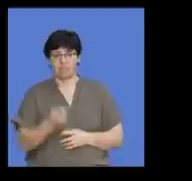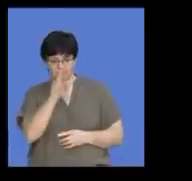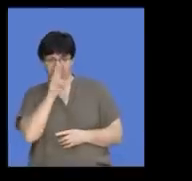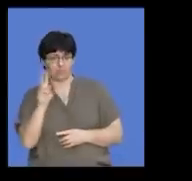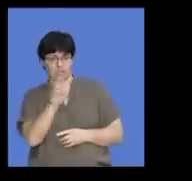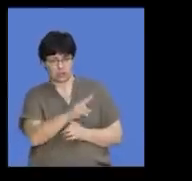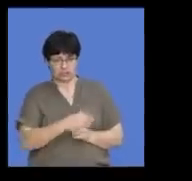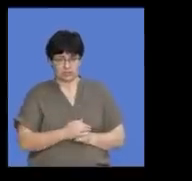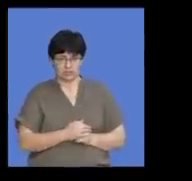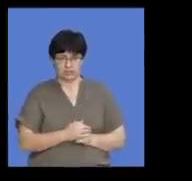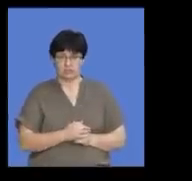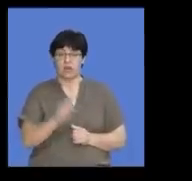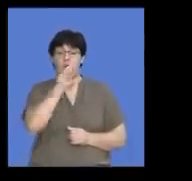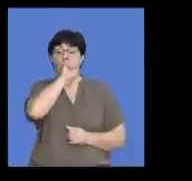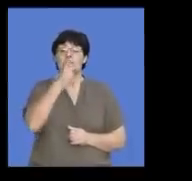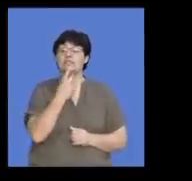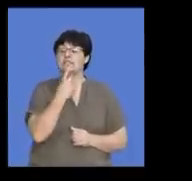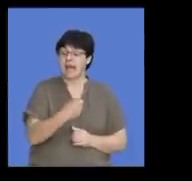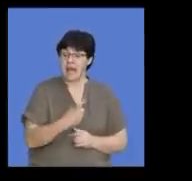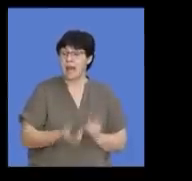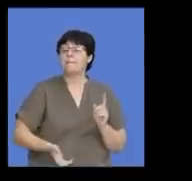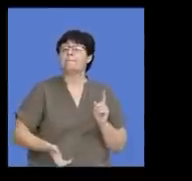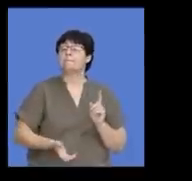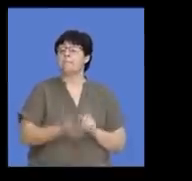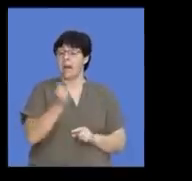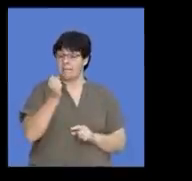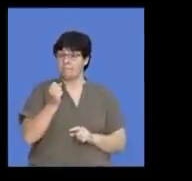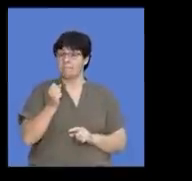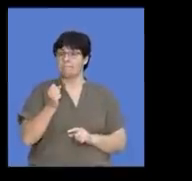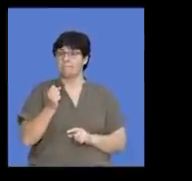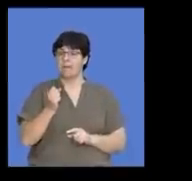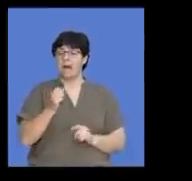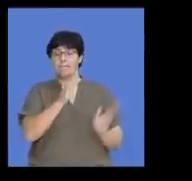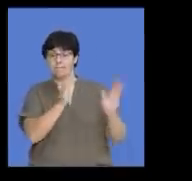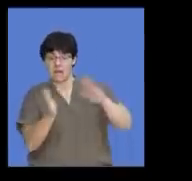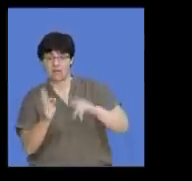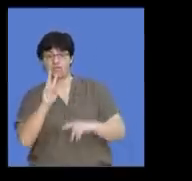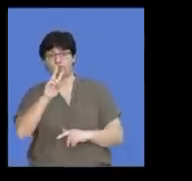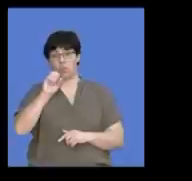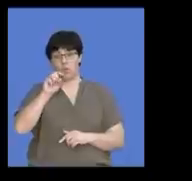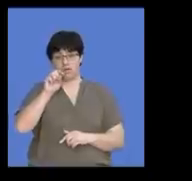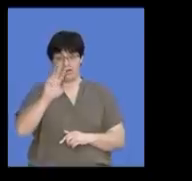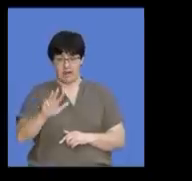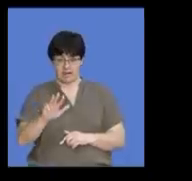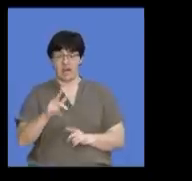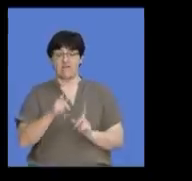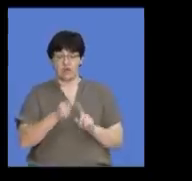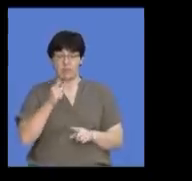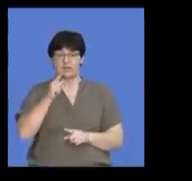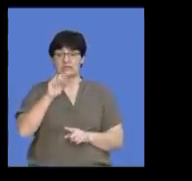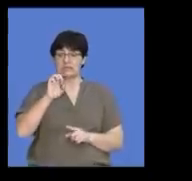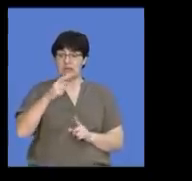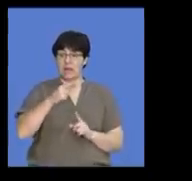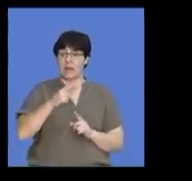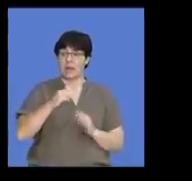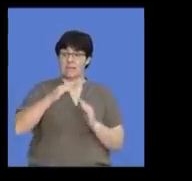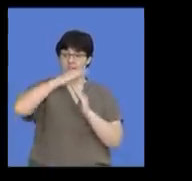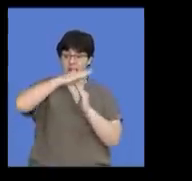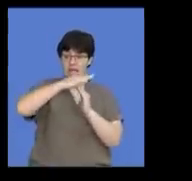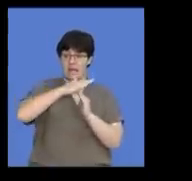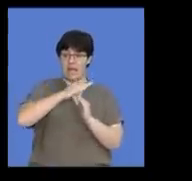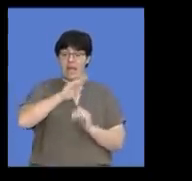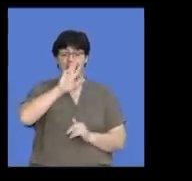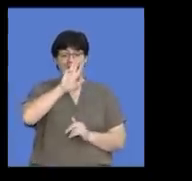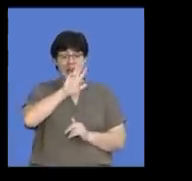at it. The question says, determine the magnetic bearing for 2019 from trig beacon 89 to